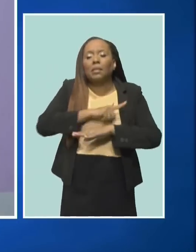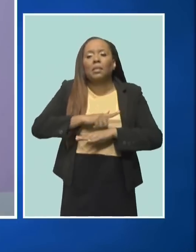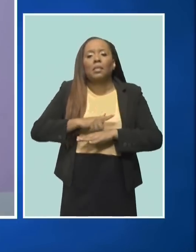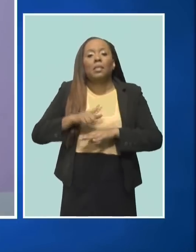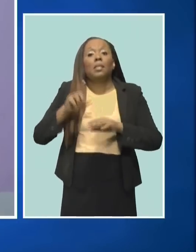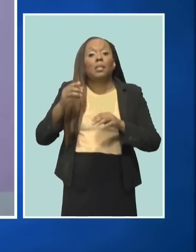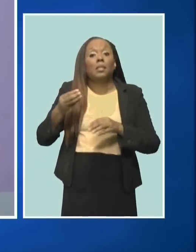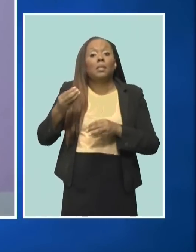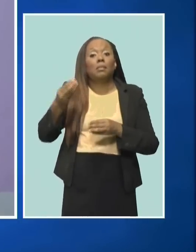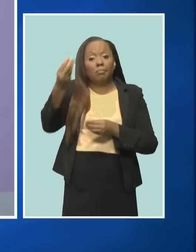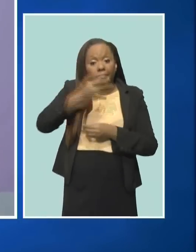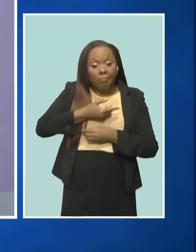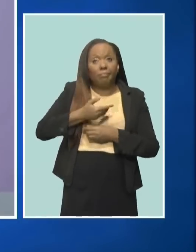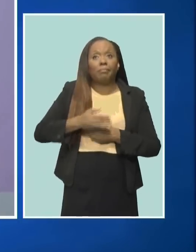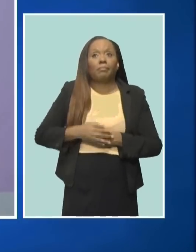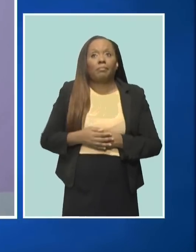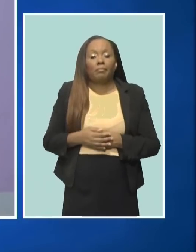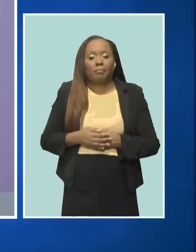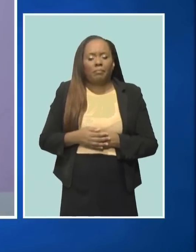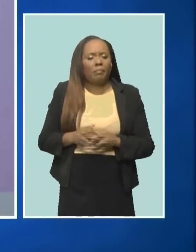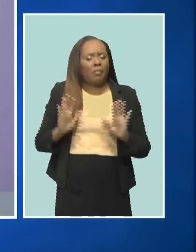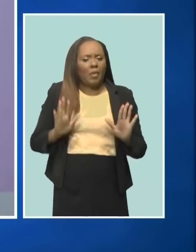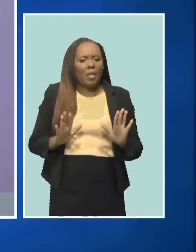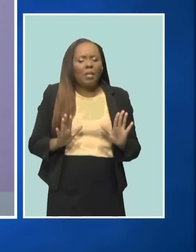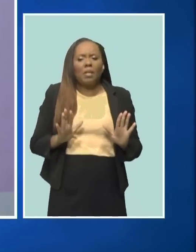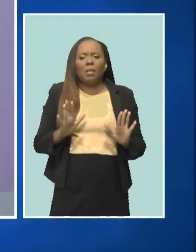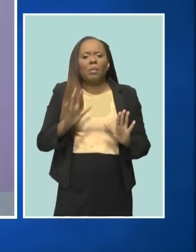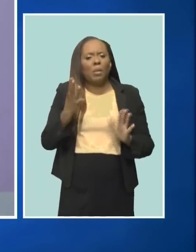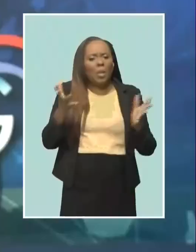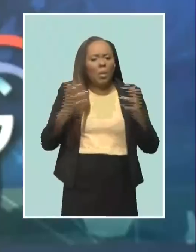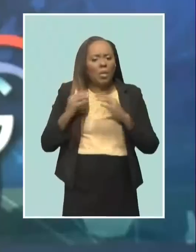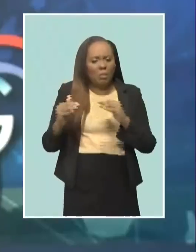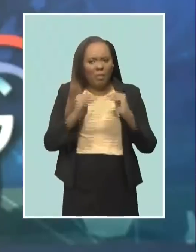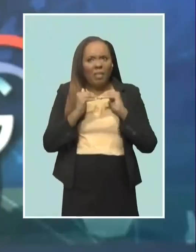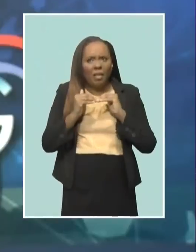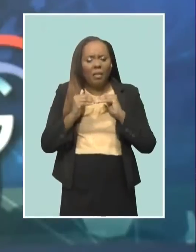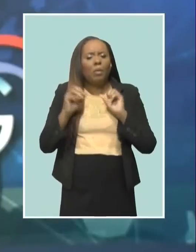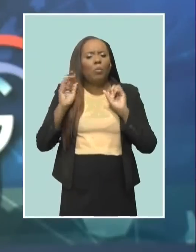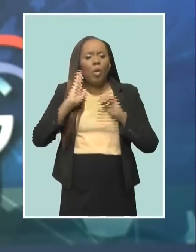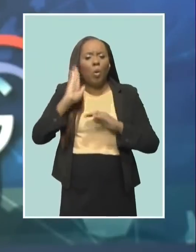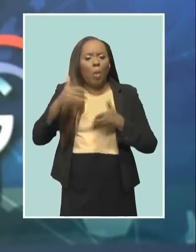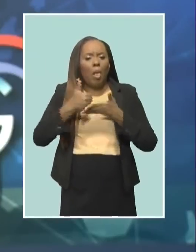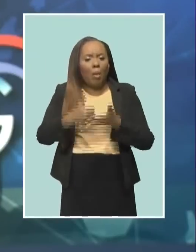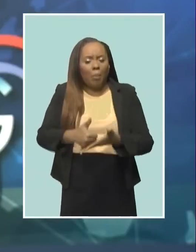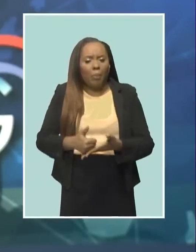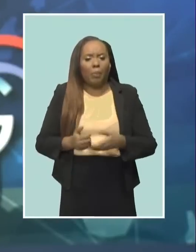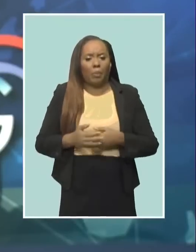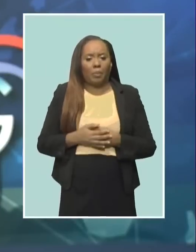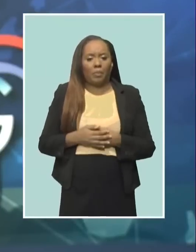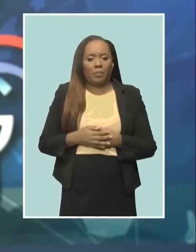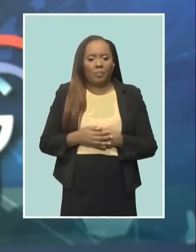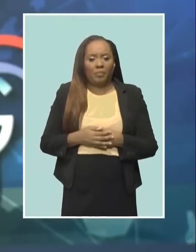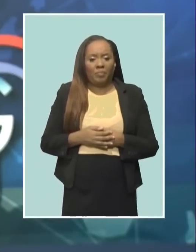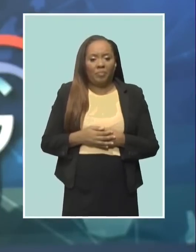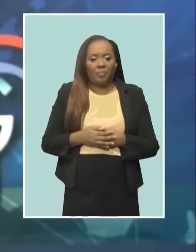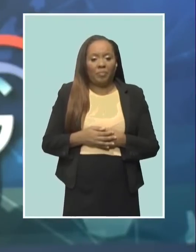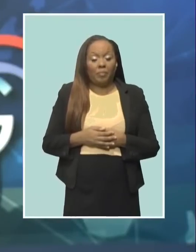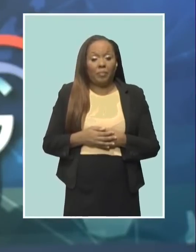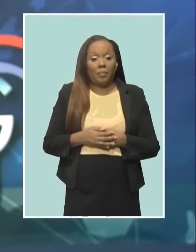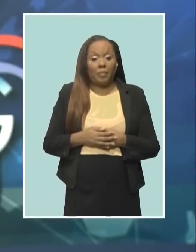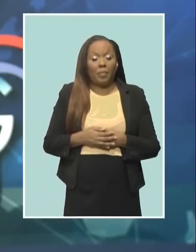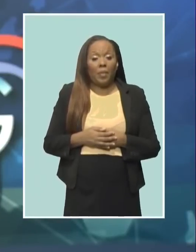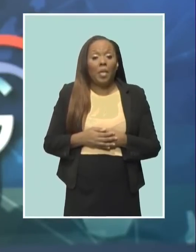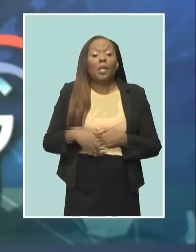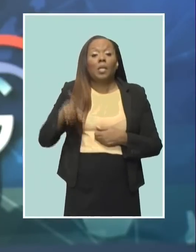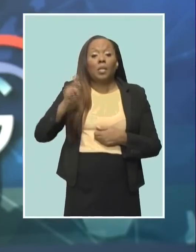the ground or get a concession on the grounds of hardship. You're not being unreasonable. Mr. Abrams is urging Barbadians to take preparations